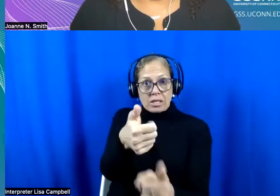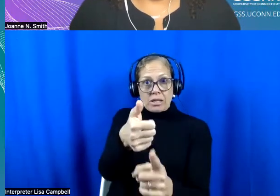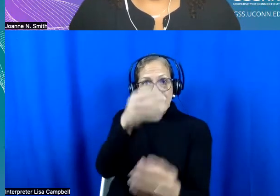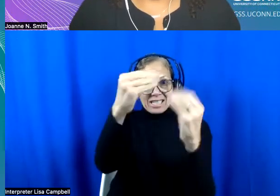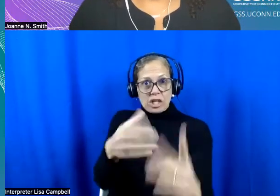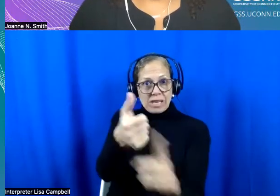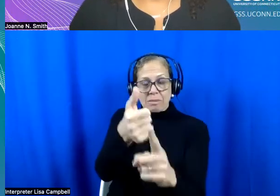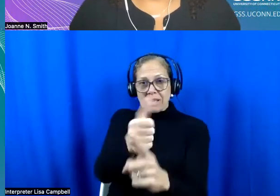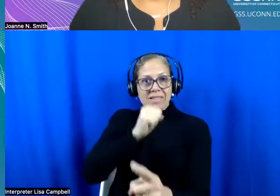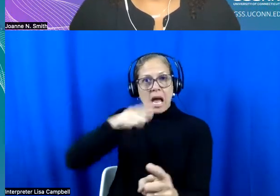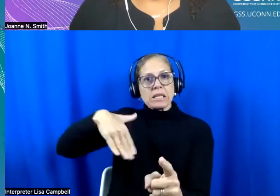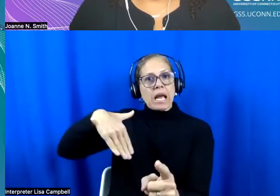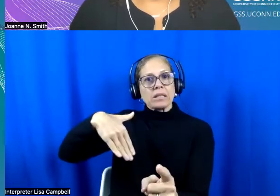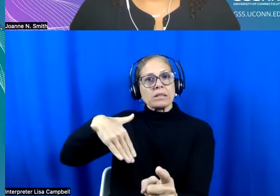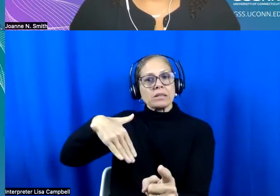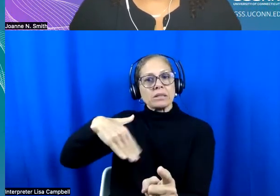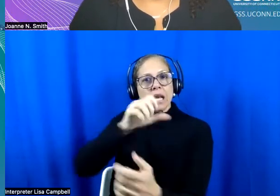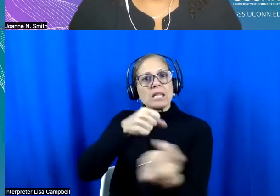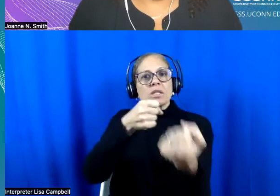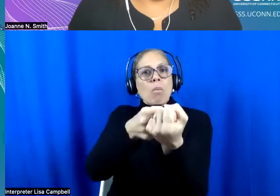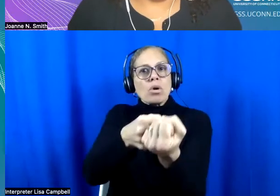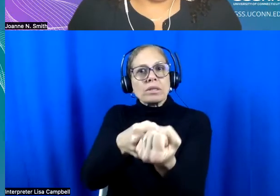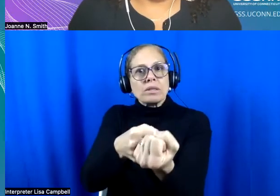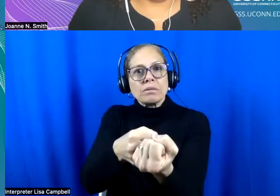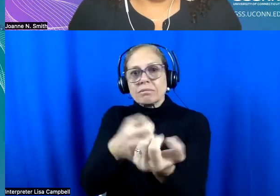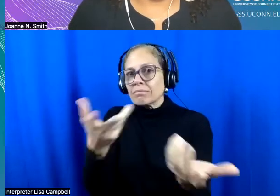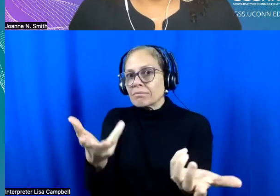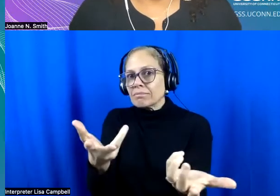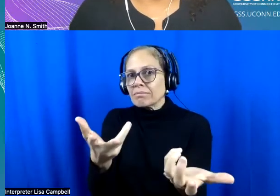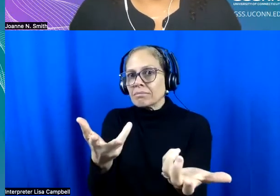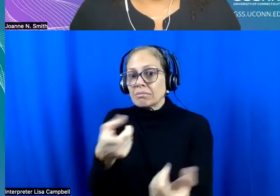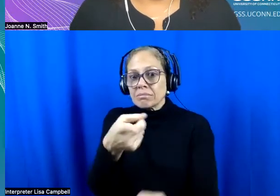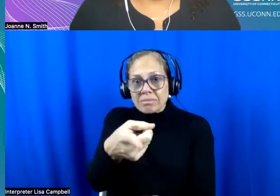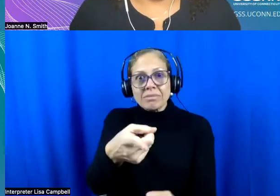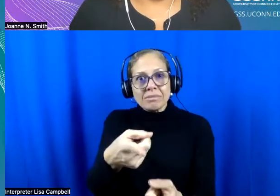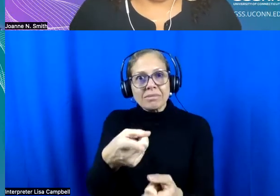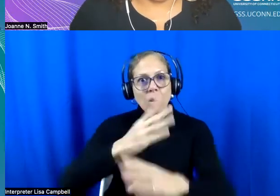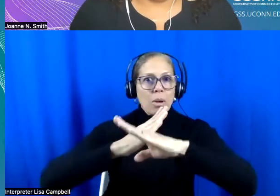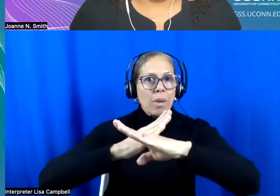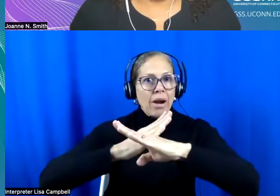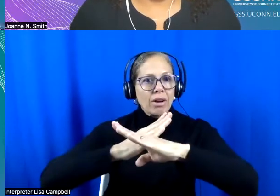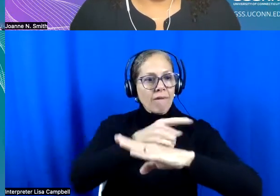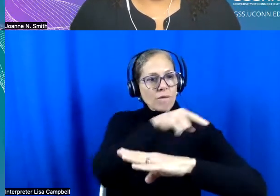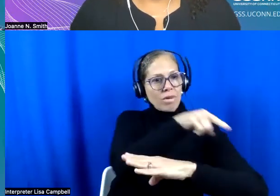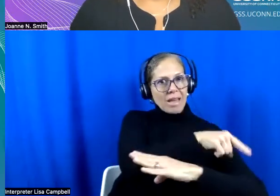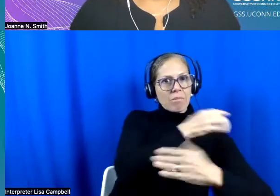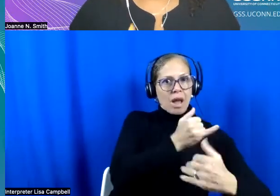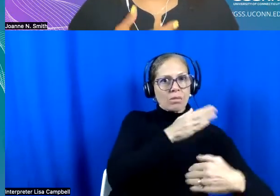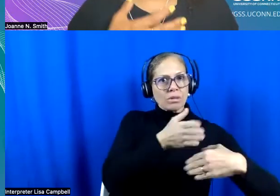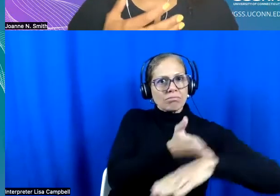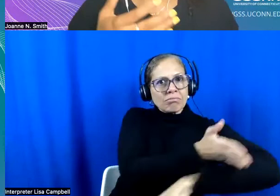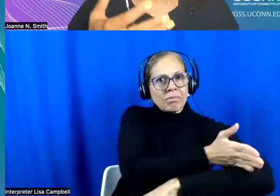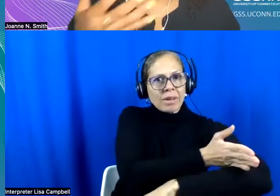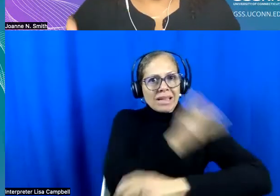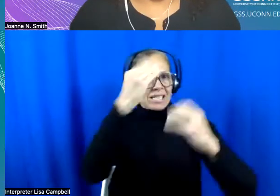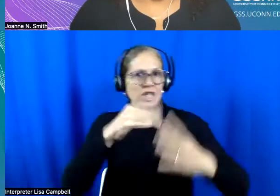needed coming out of COVID didn't get that support. They're going to be a barrier to their progress. And so I think we have to